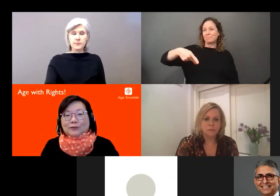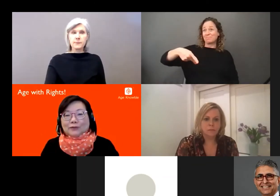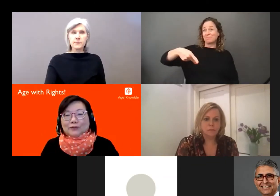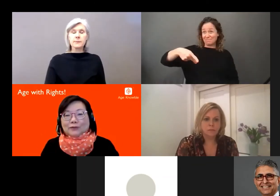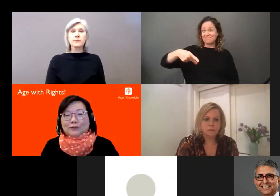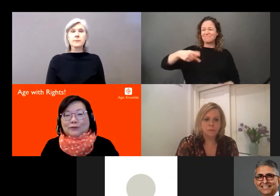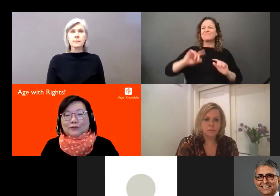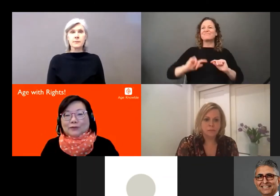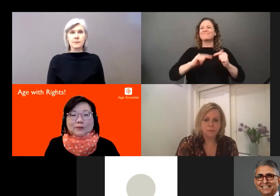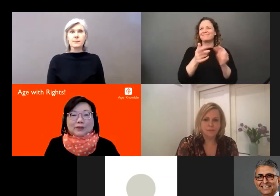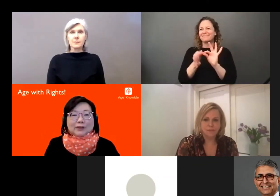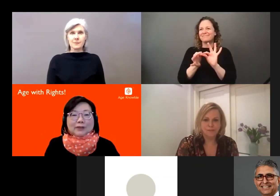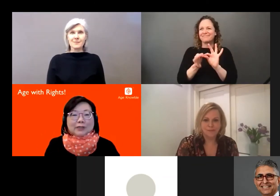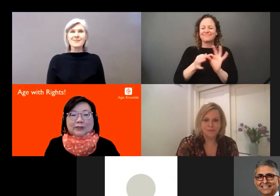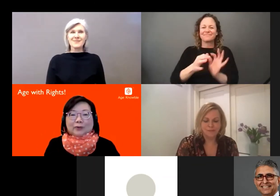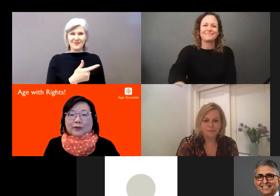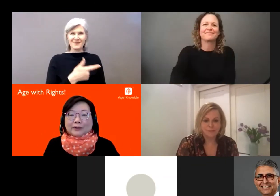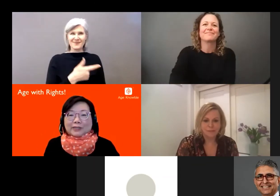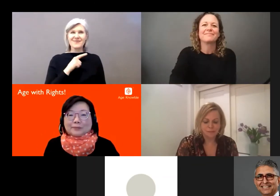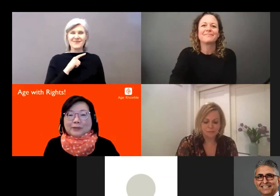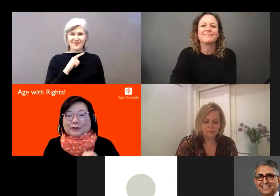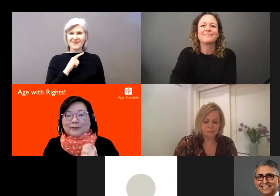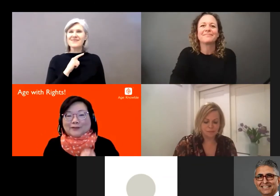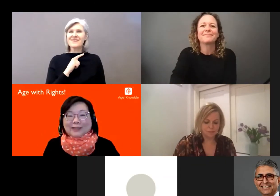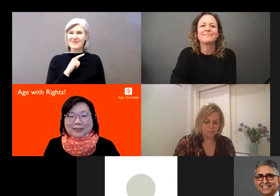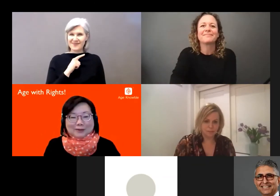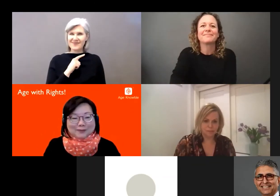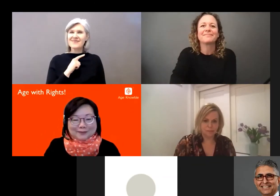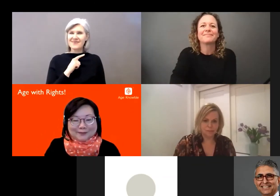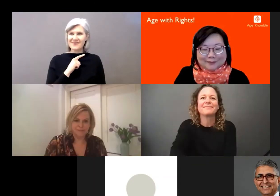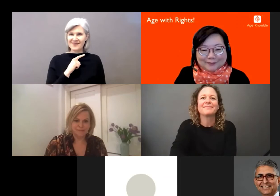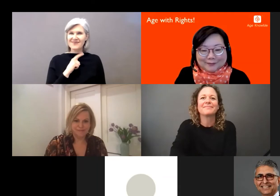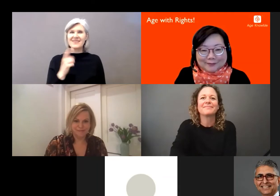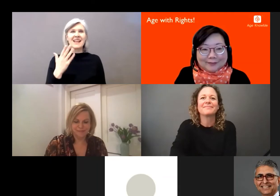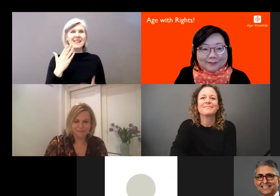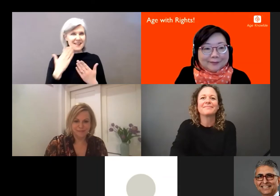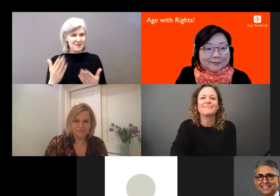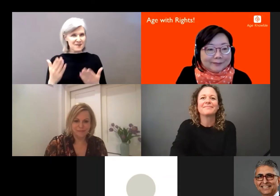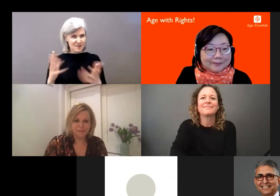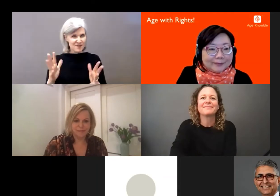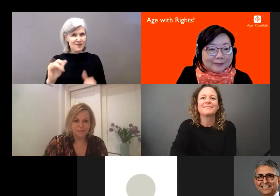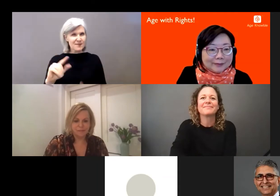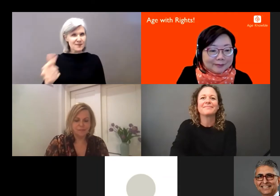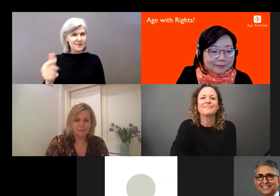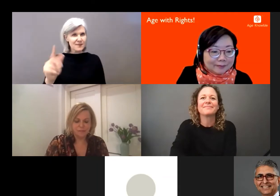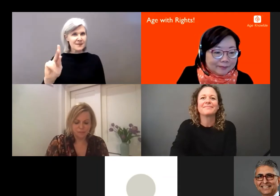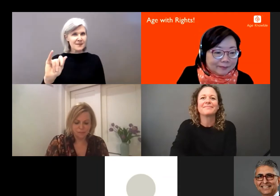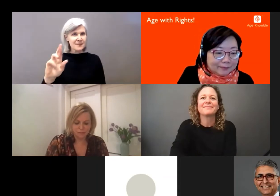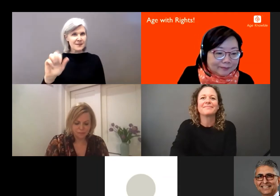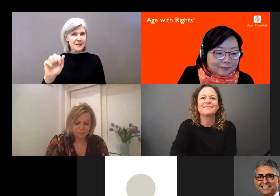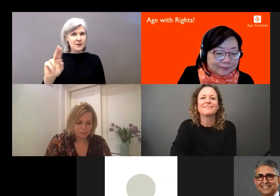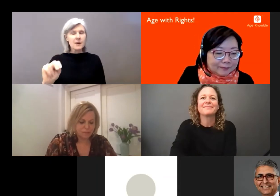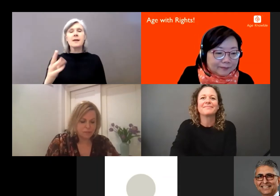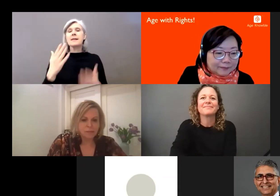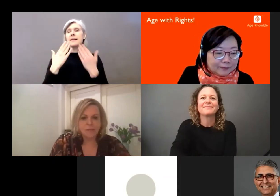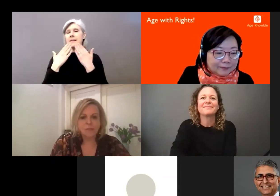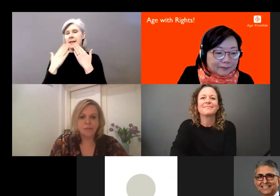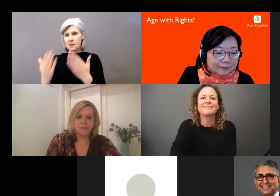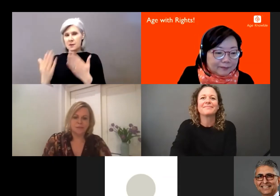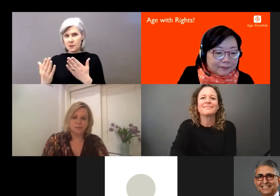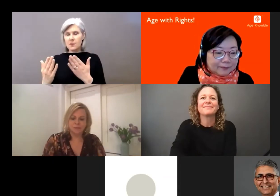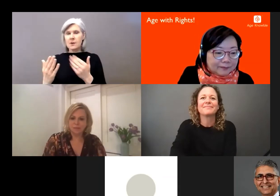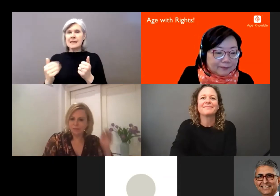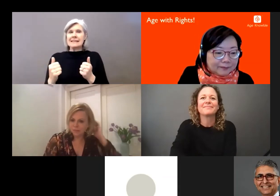over to Kieran or our next speaker. Thank you. Great, Margaret, thank you. I know that